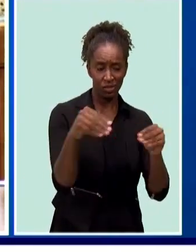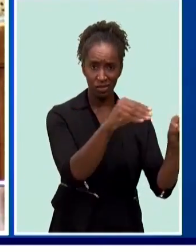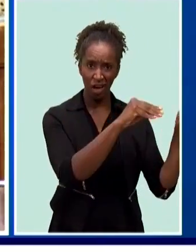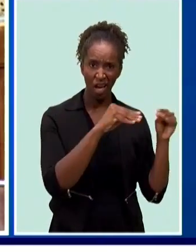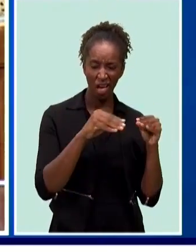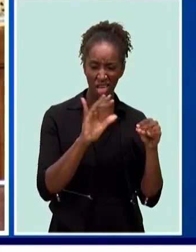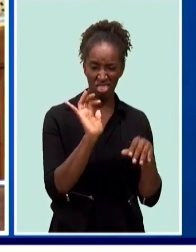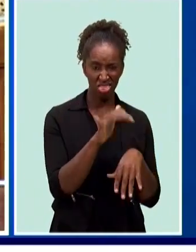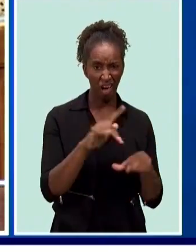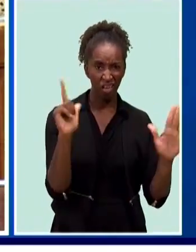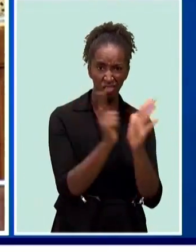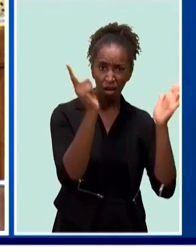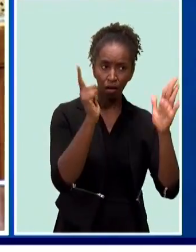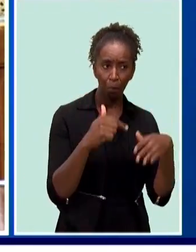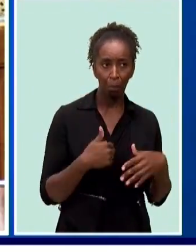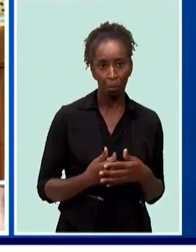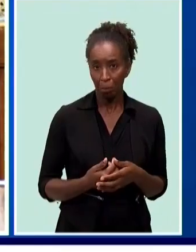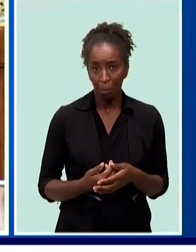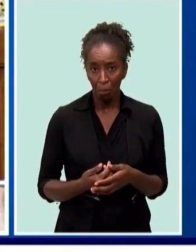Having been in a legal business,